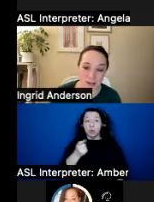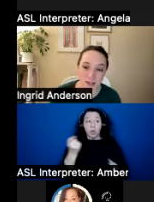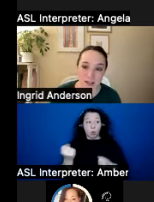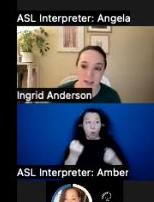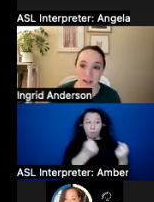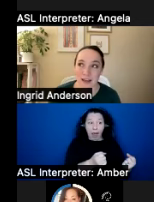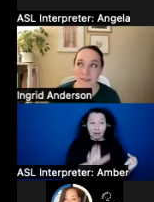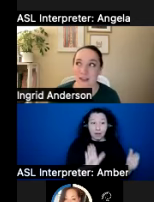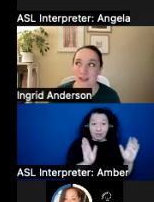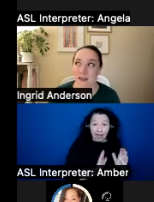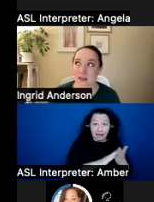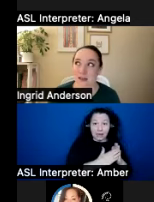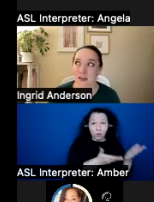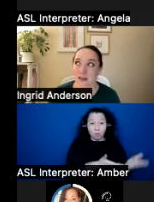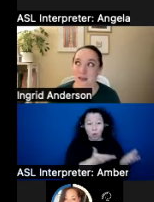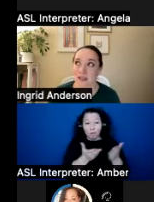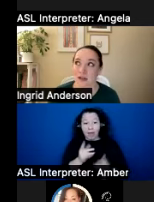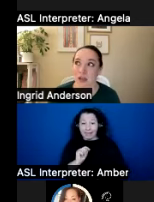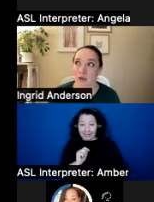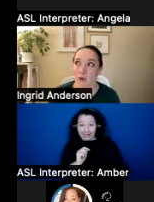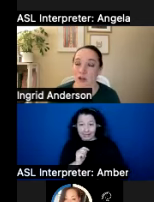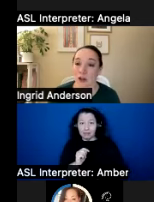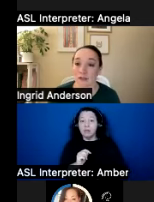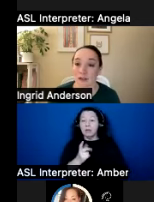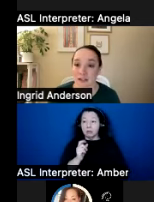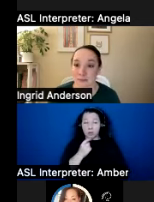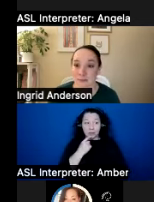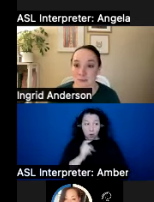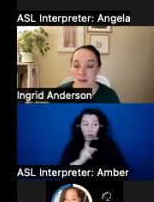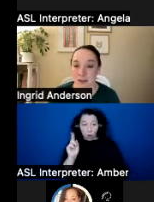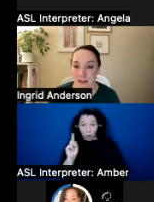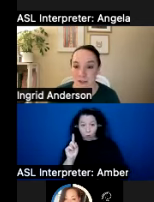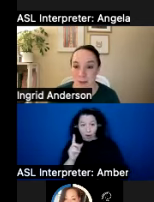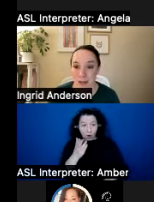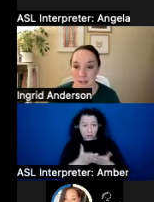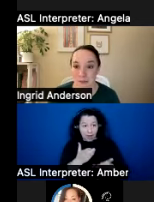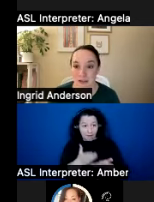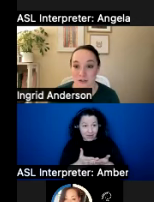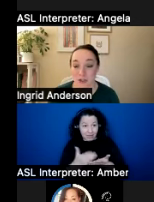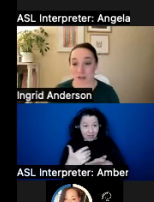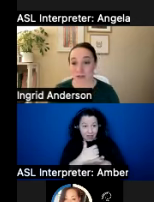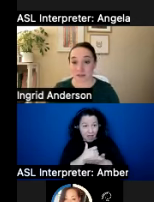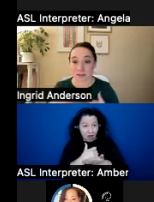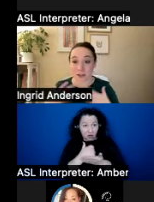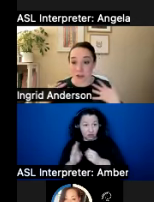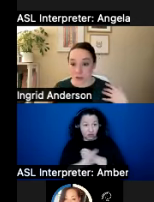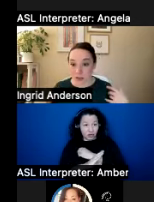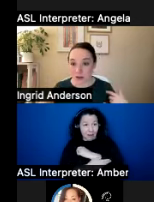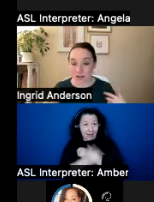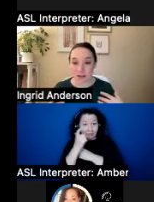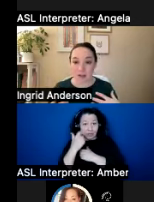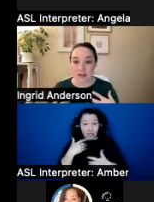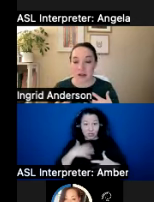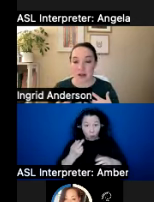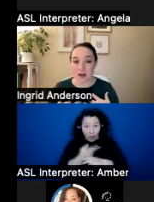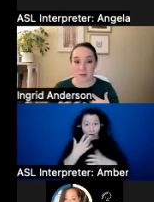back. And then I said, okay, where are your evidence collection bags? Because she has the clothing